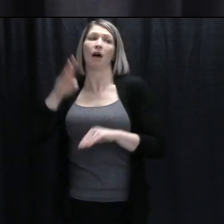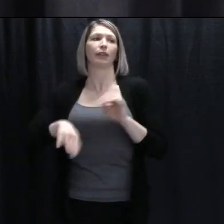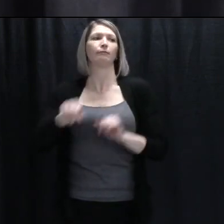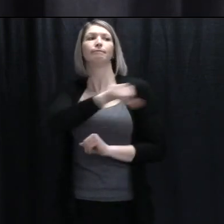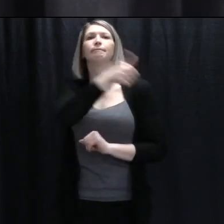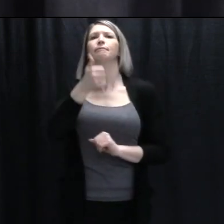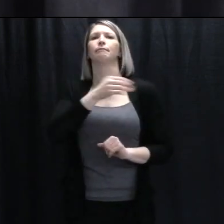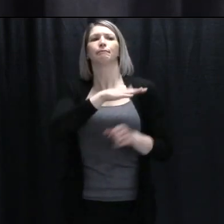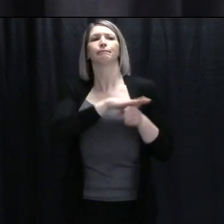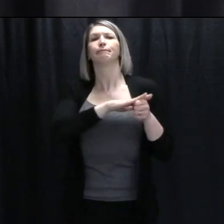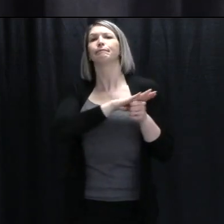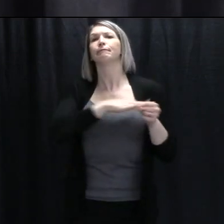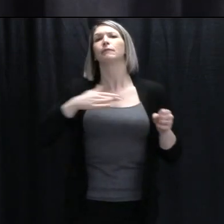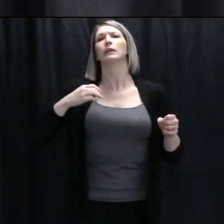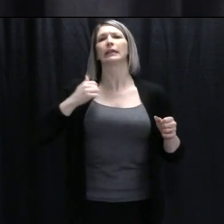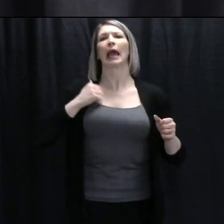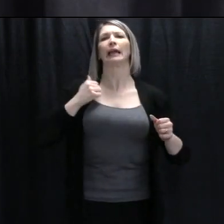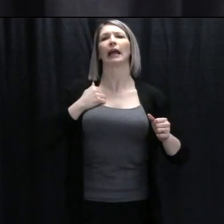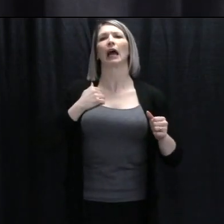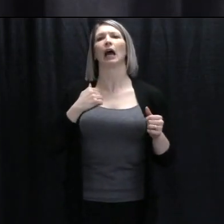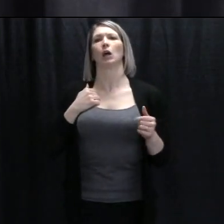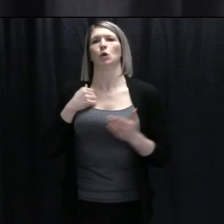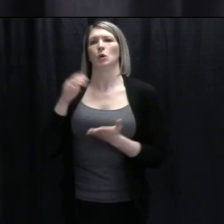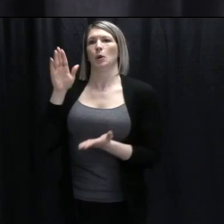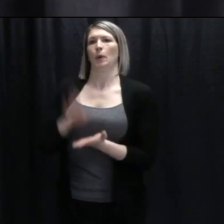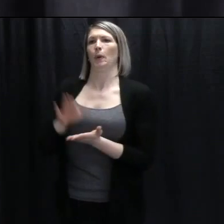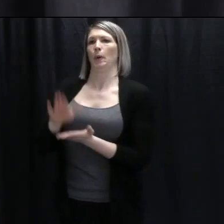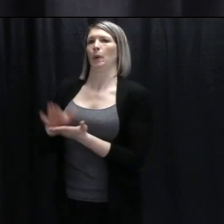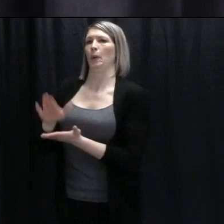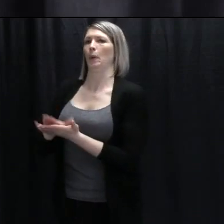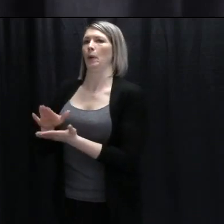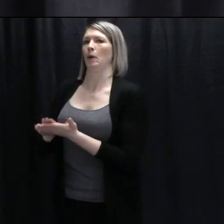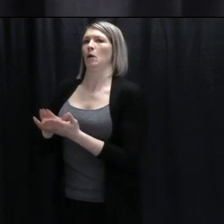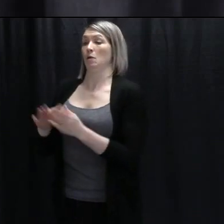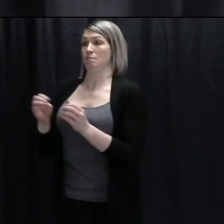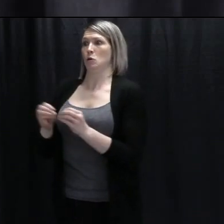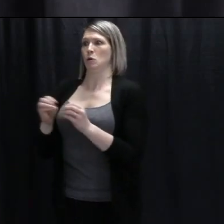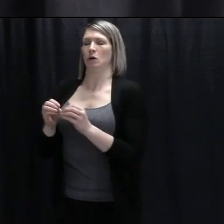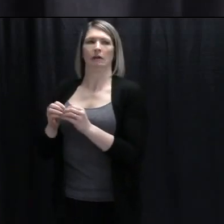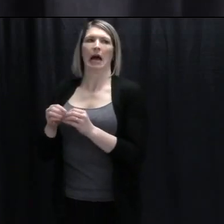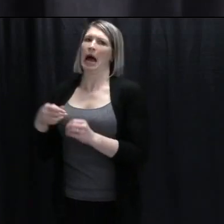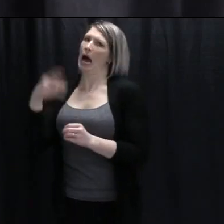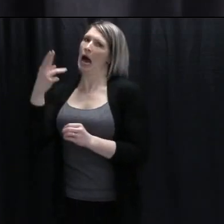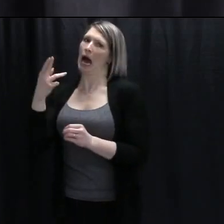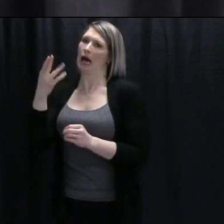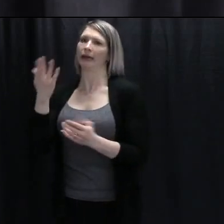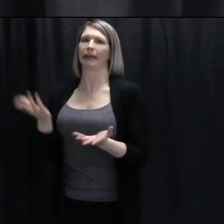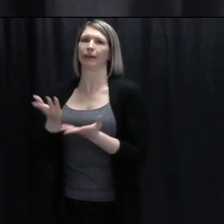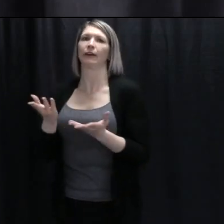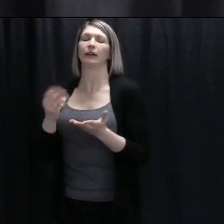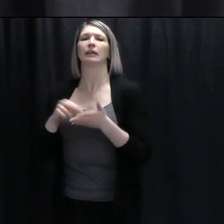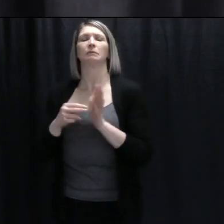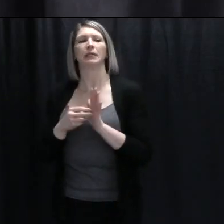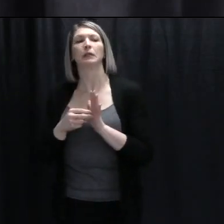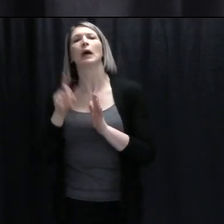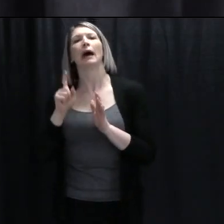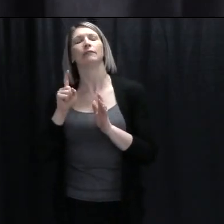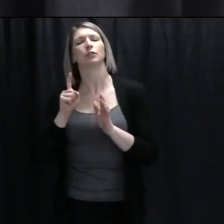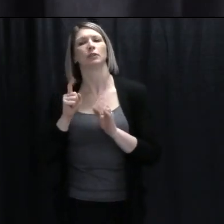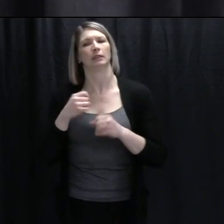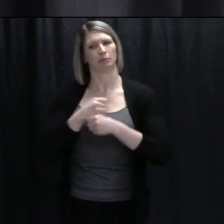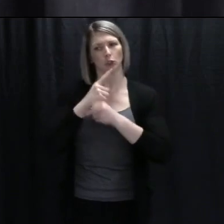challenge, and I urge all of you at home or on the front line to be conscious of the need to be